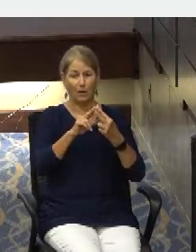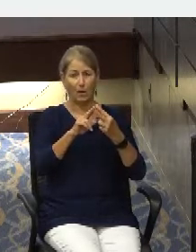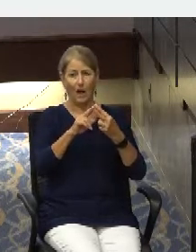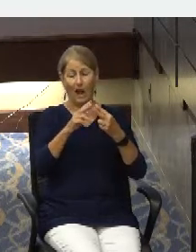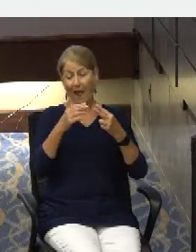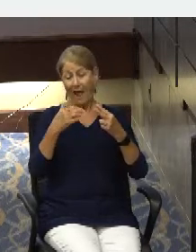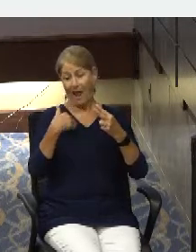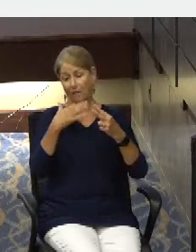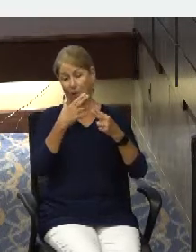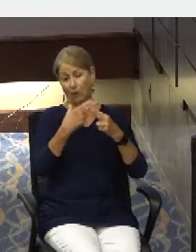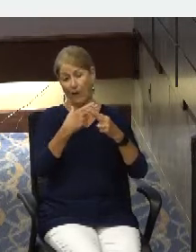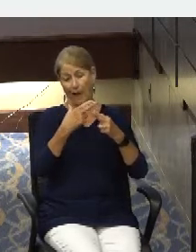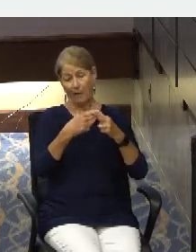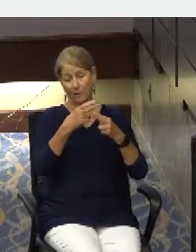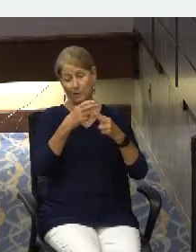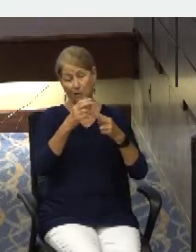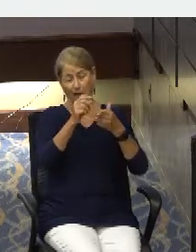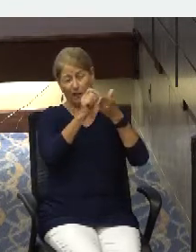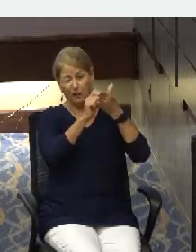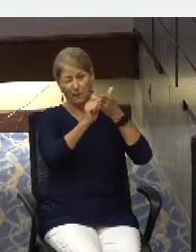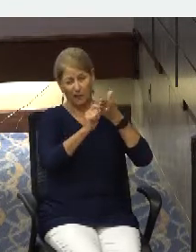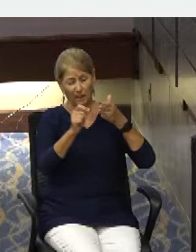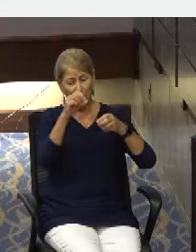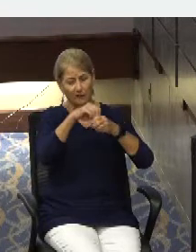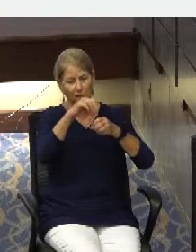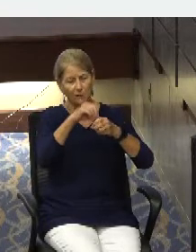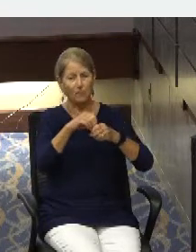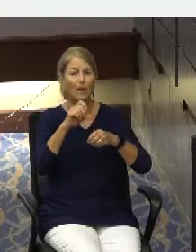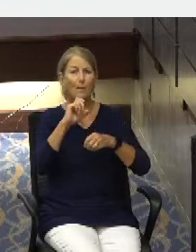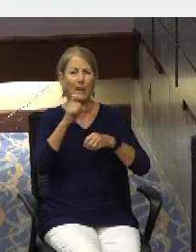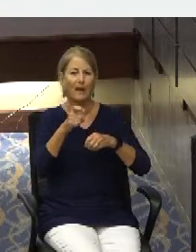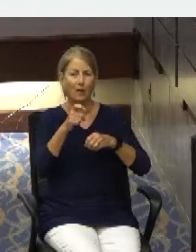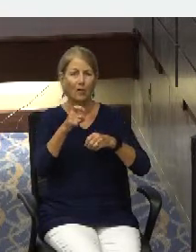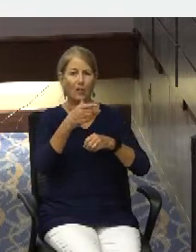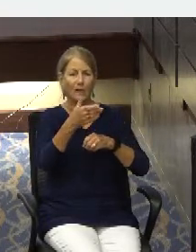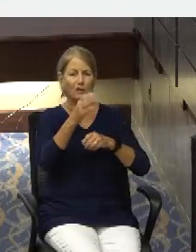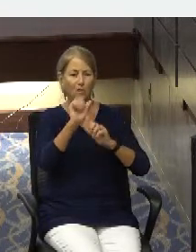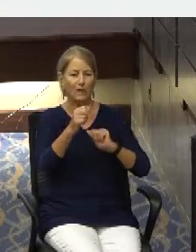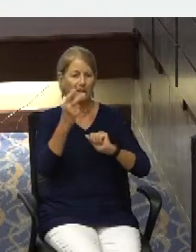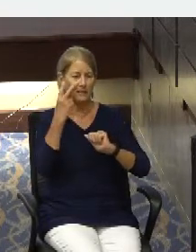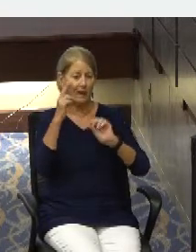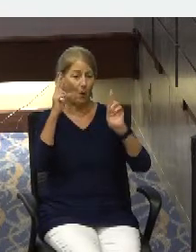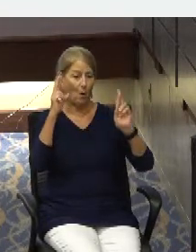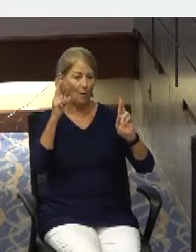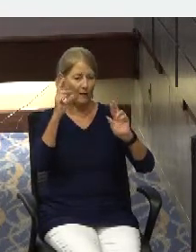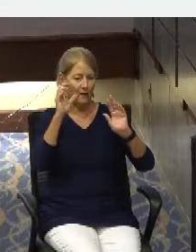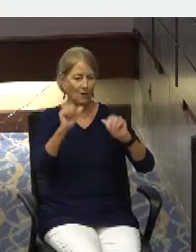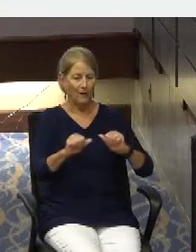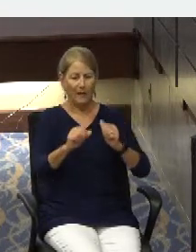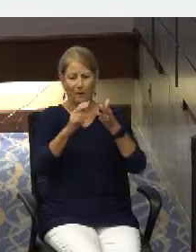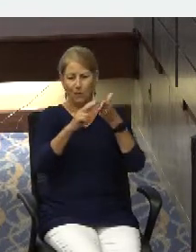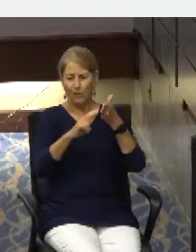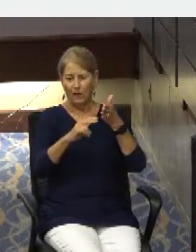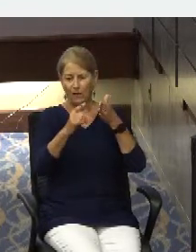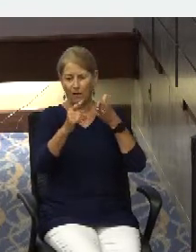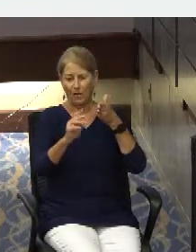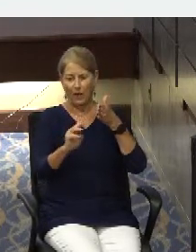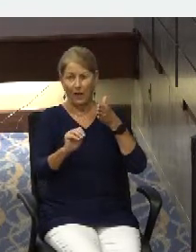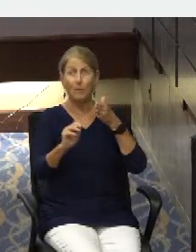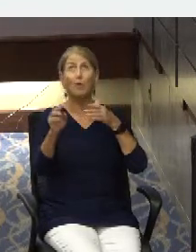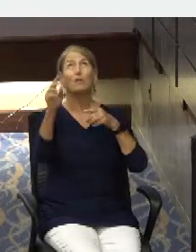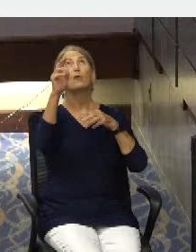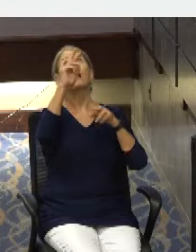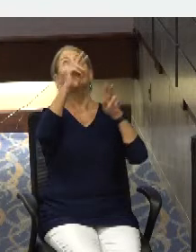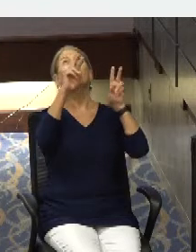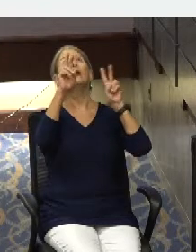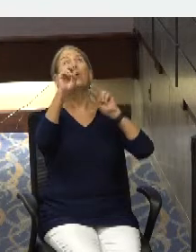or cut their names into those metal contrails that you can see, and hopefully you'll be able to either read them over your head or